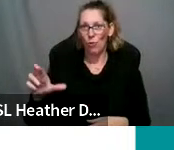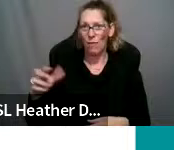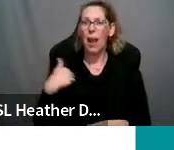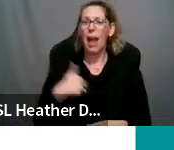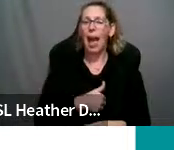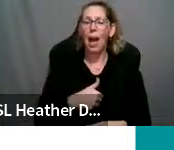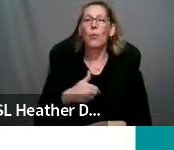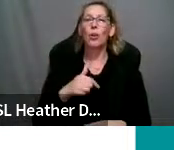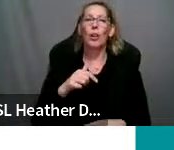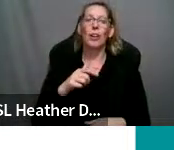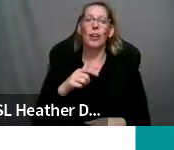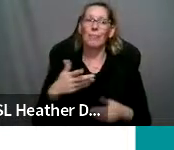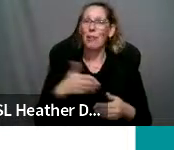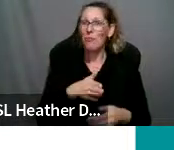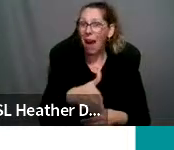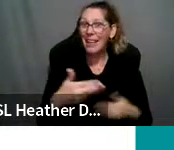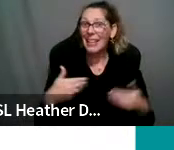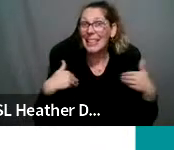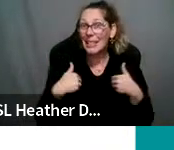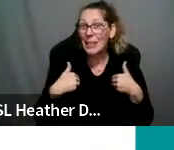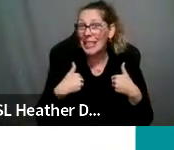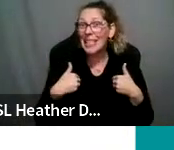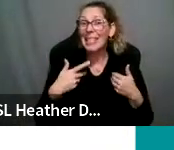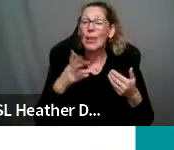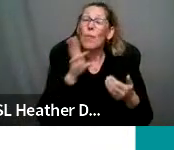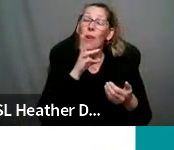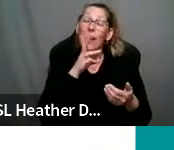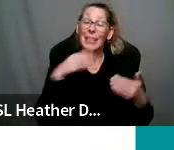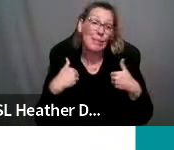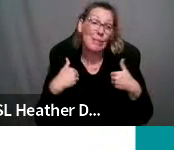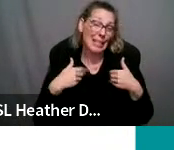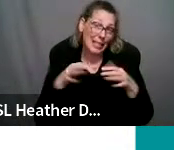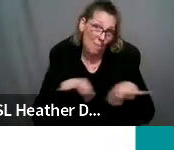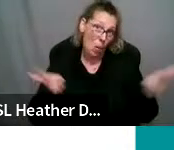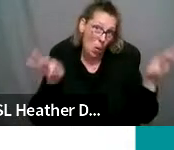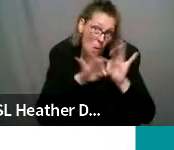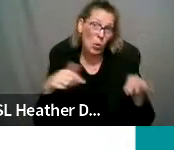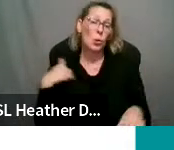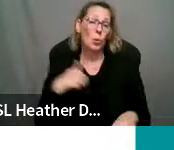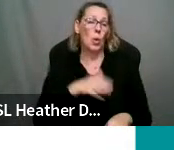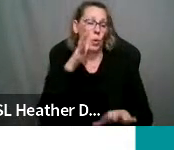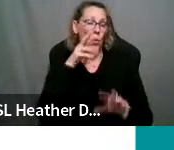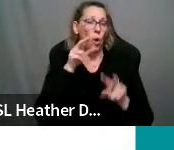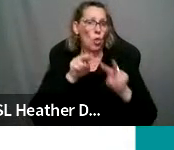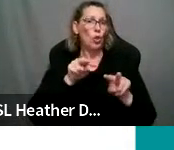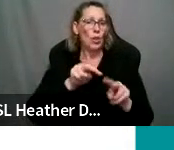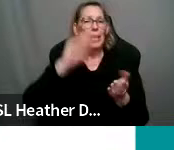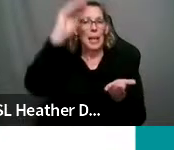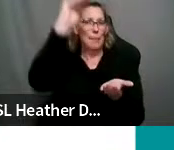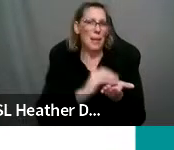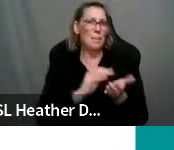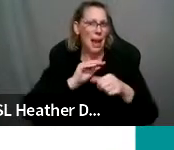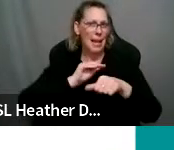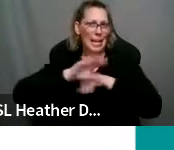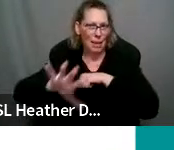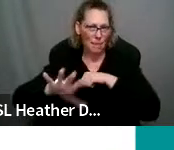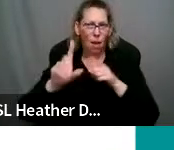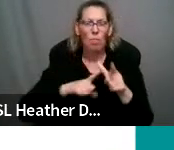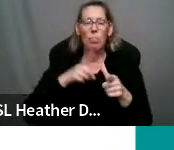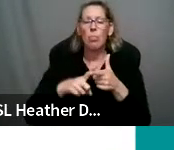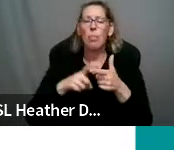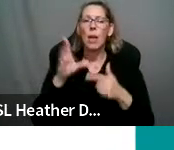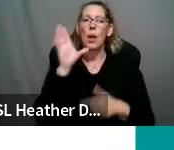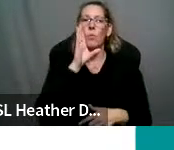aquatic species are important, and we will be looking at minimizing impacts, and there will